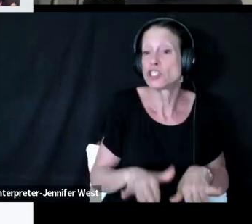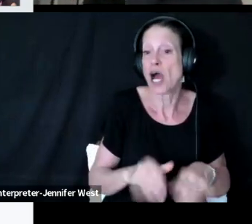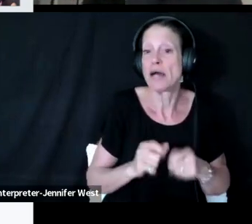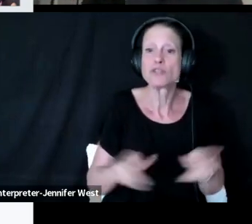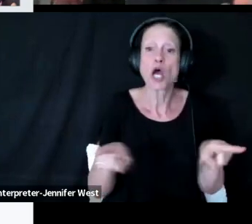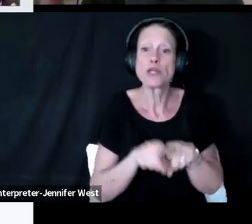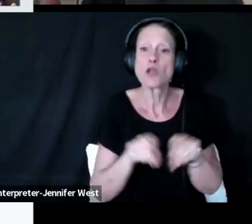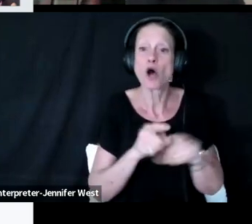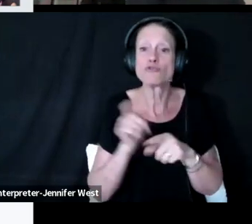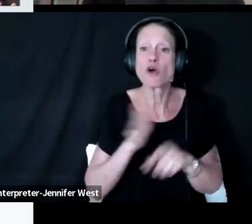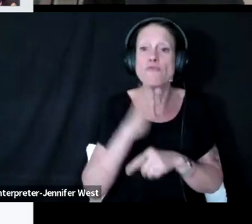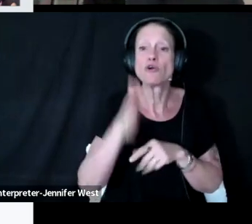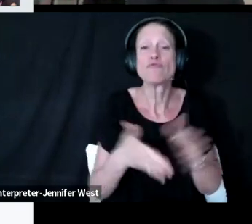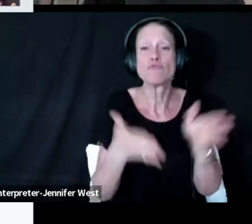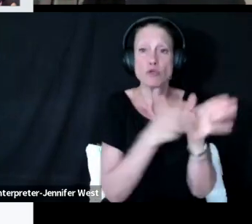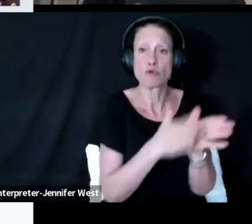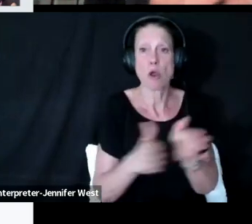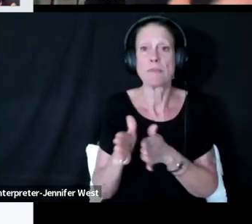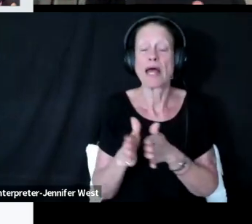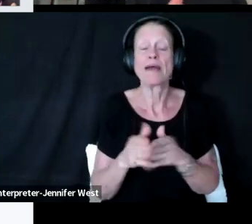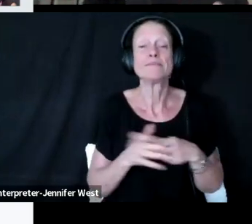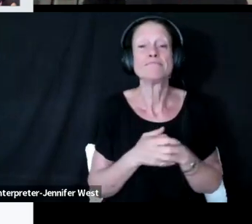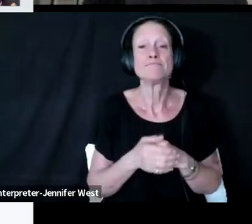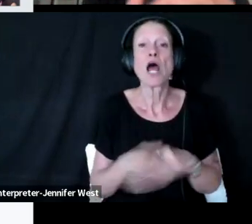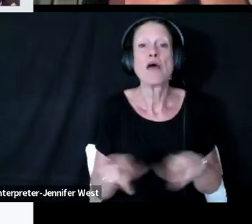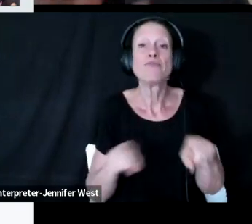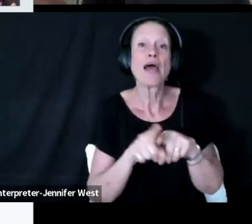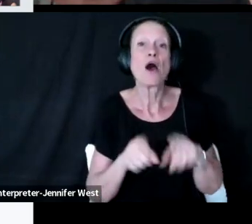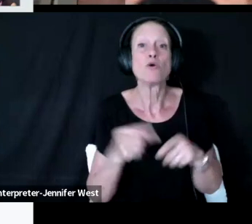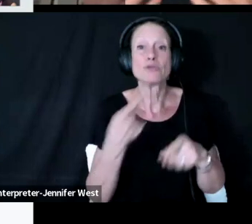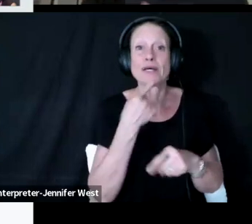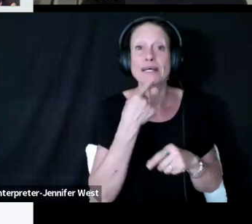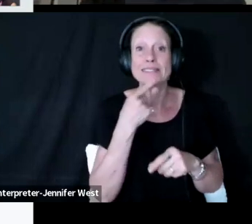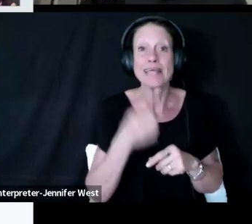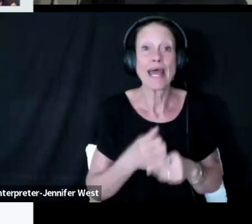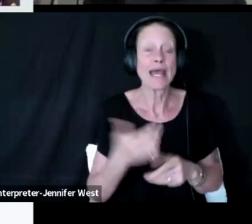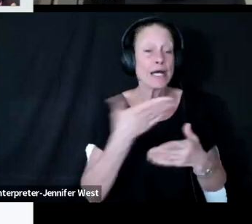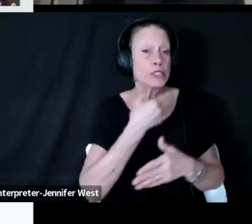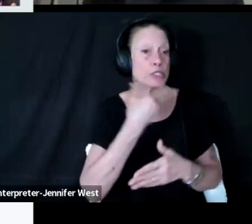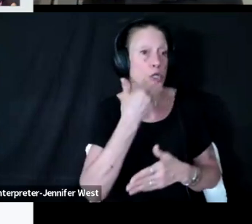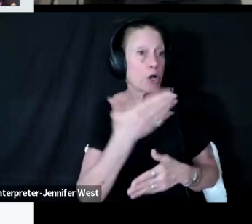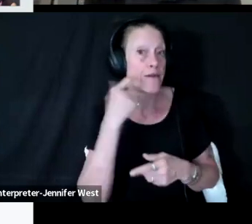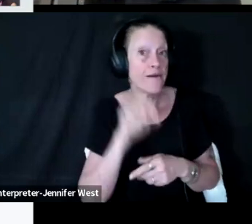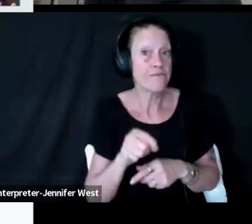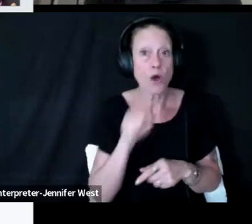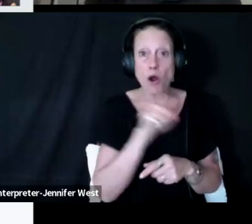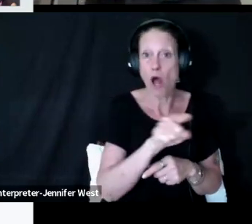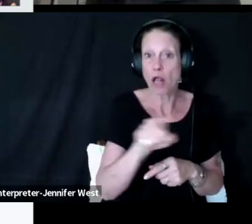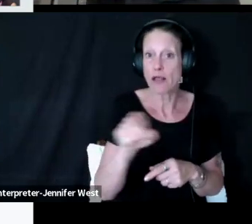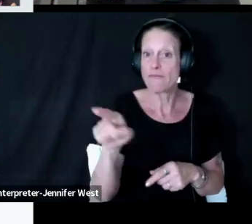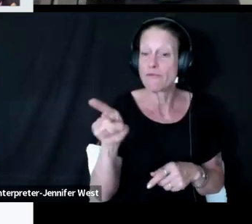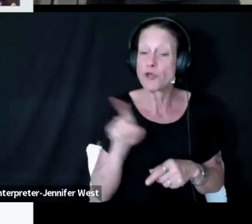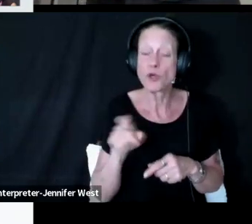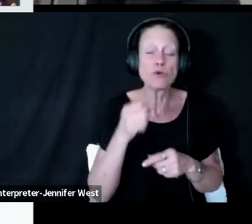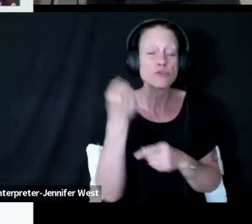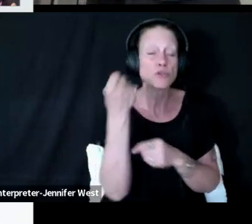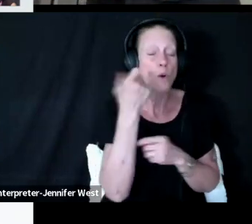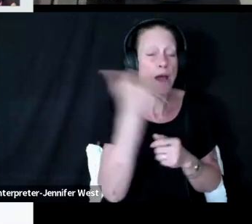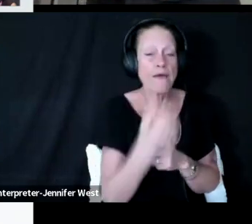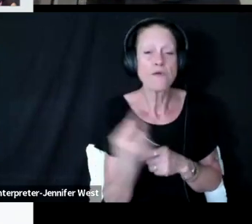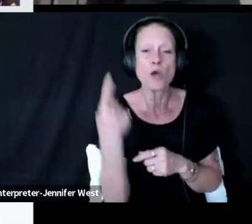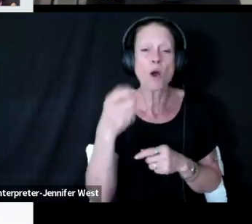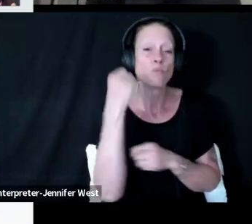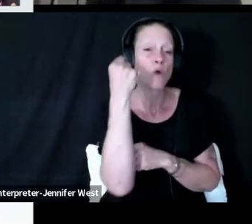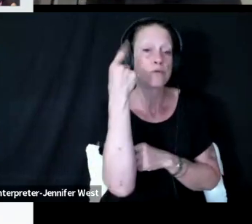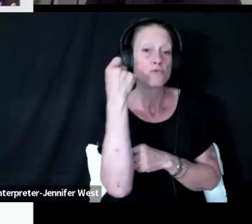do it. And they've also said that this would even be good for you so you guys will understand all this information about my